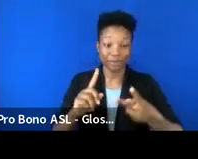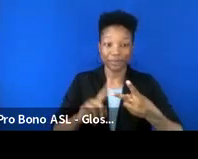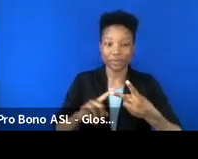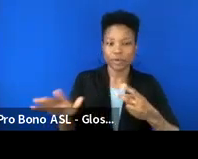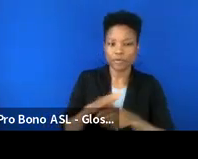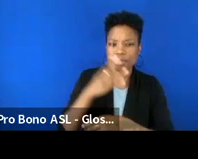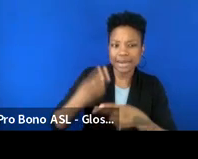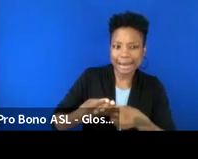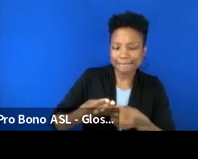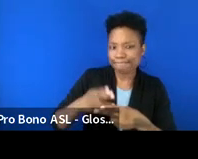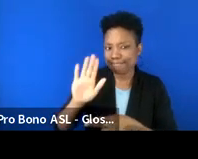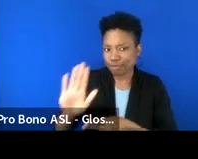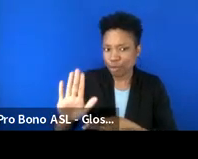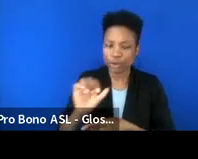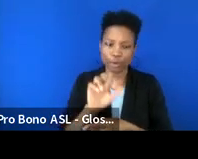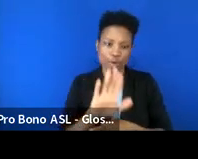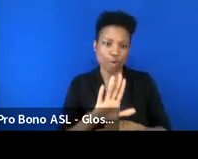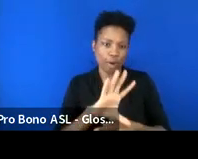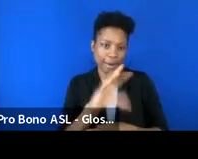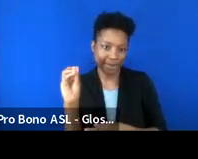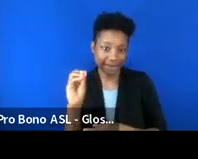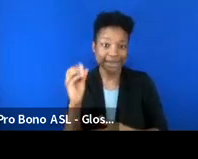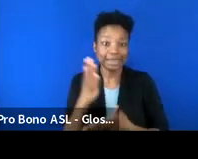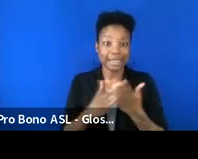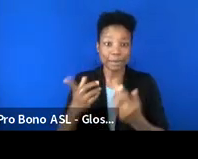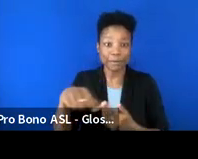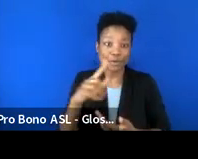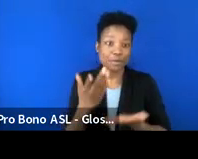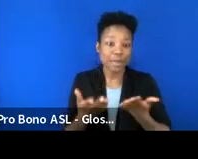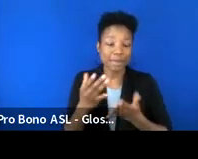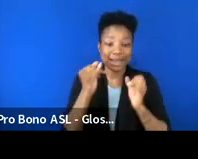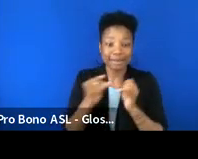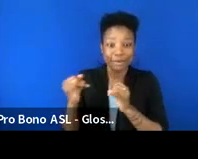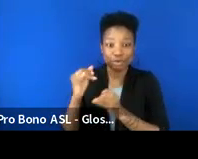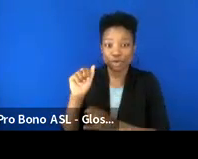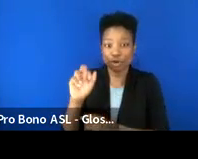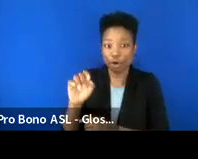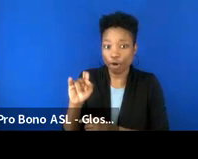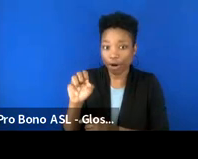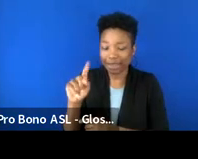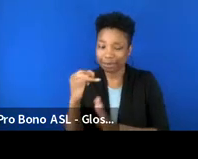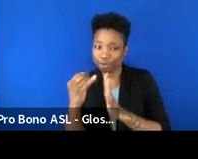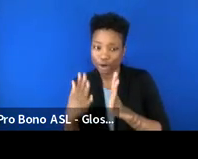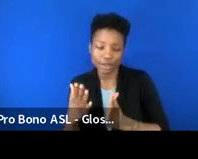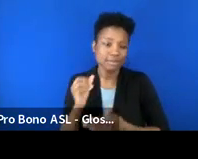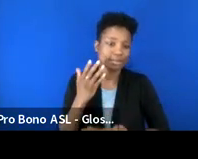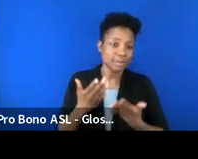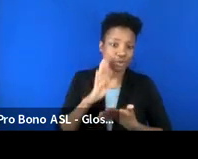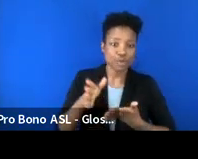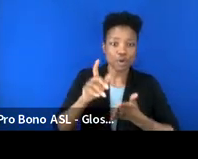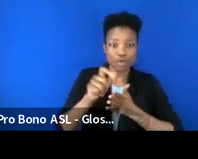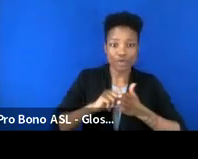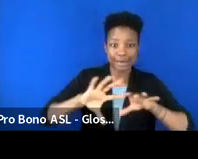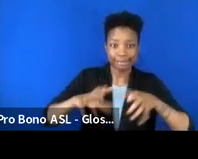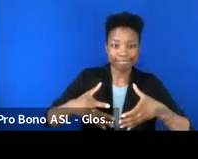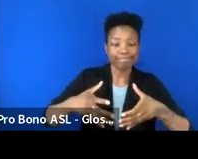company? Some of you may be an individual artist, but some of you may write collaboratively as part of a theater company. So that would be the answer to